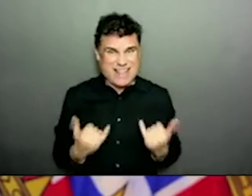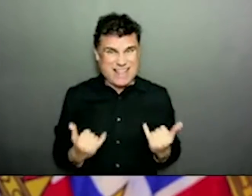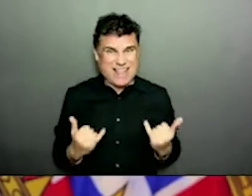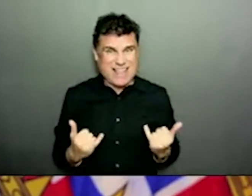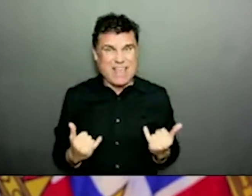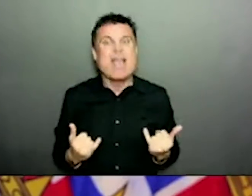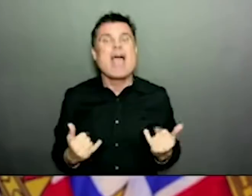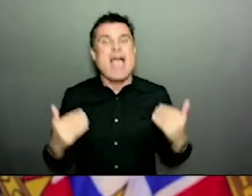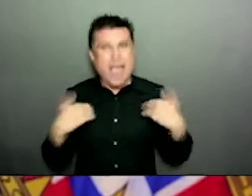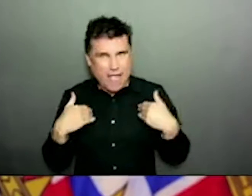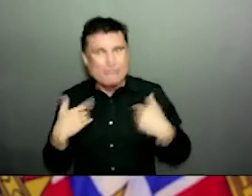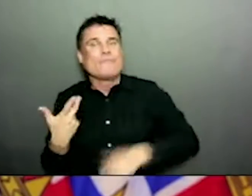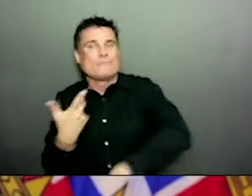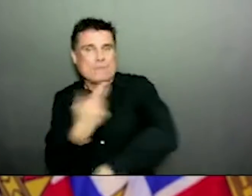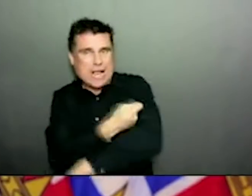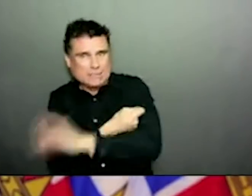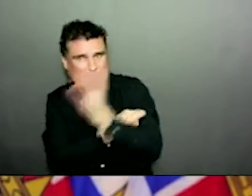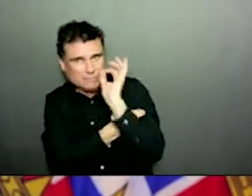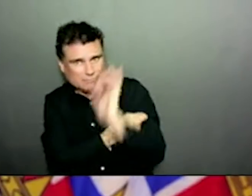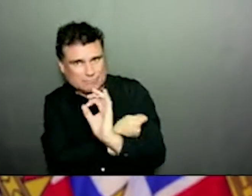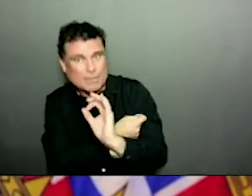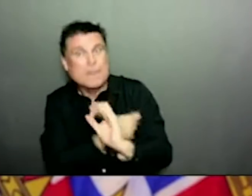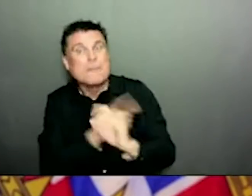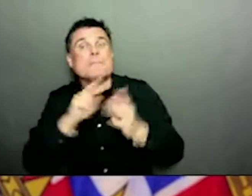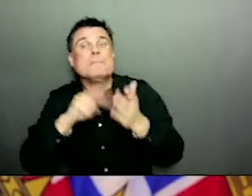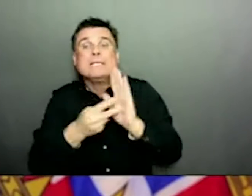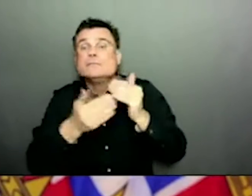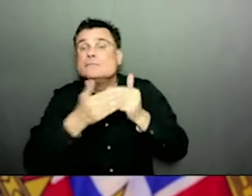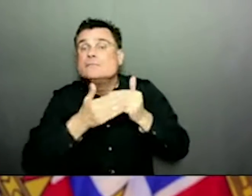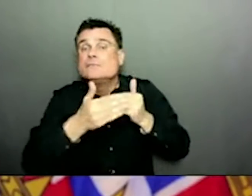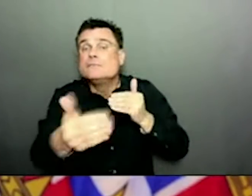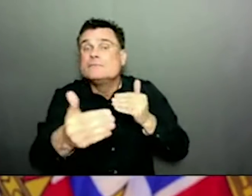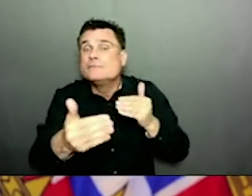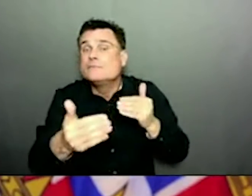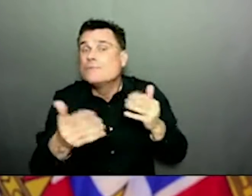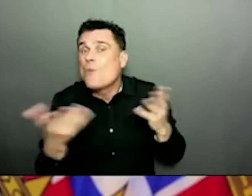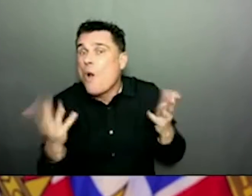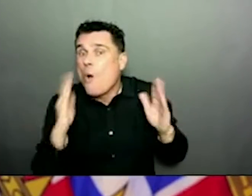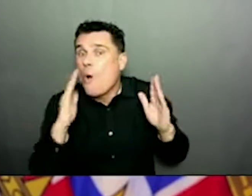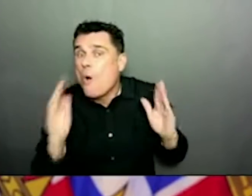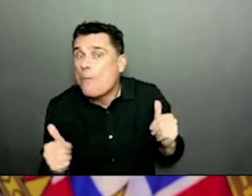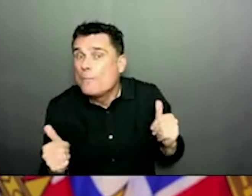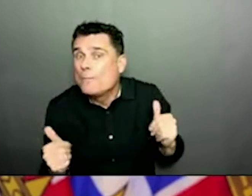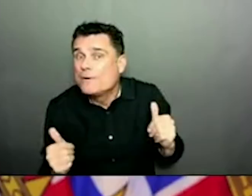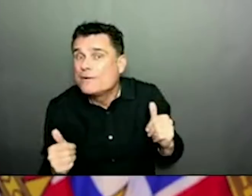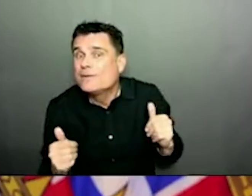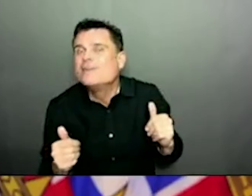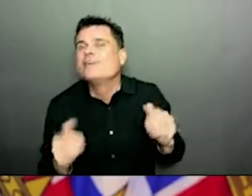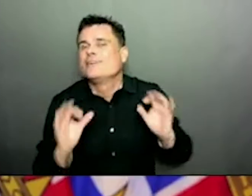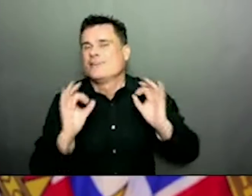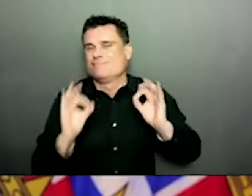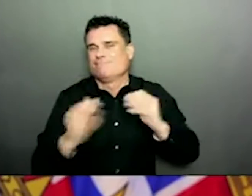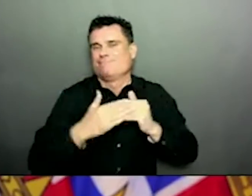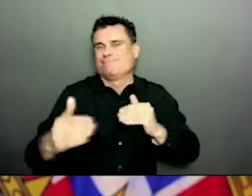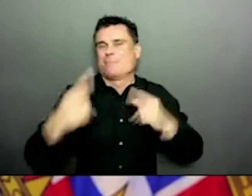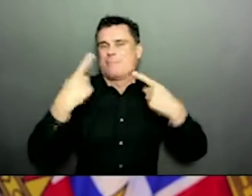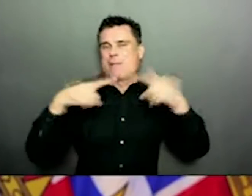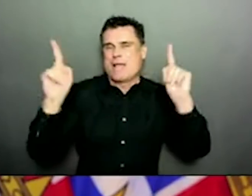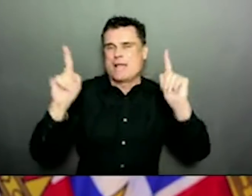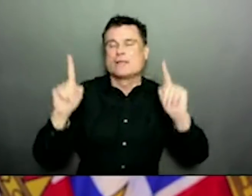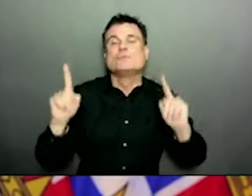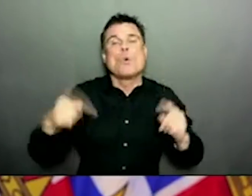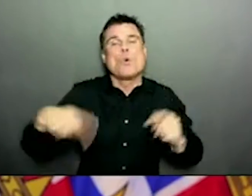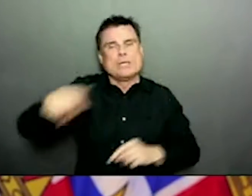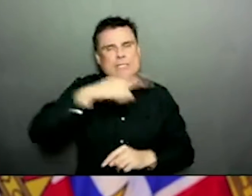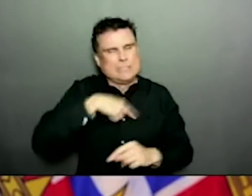can see light at the end of this tunnel, particularly to protect those who are most at risk, and to take that pressure off